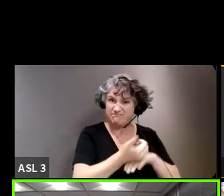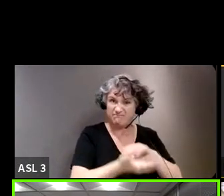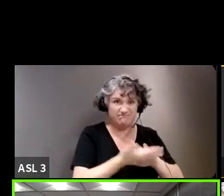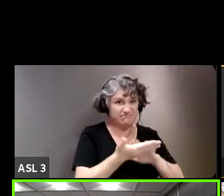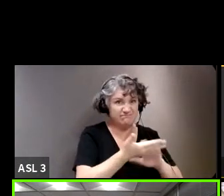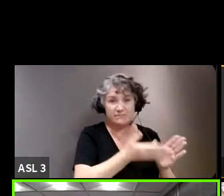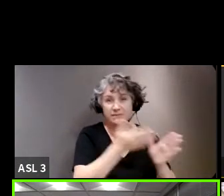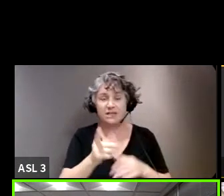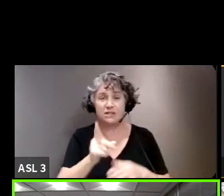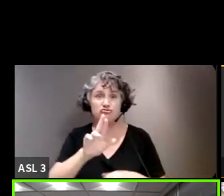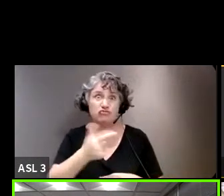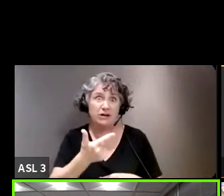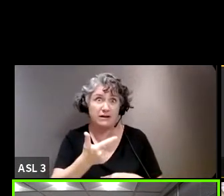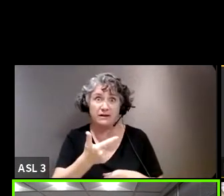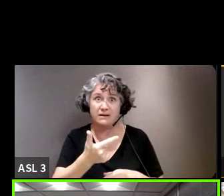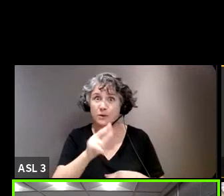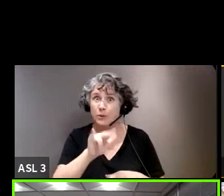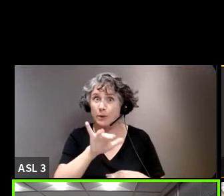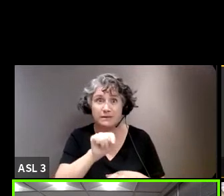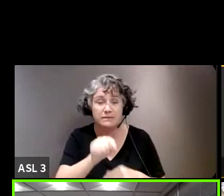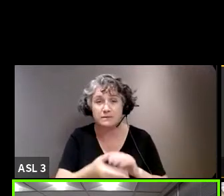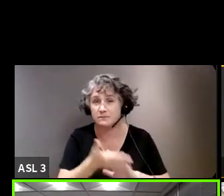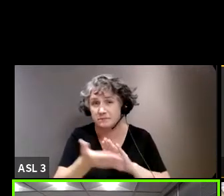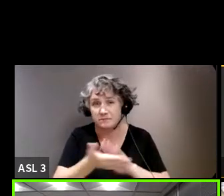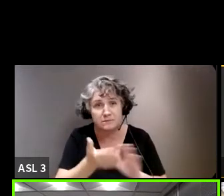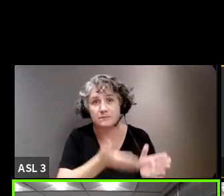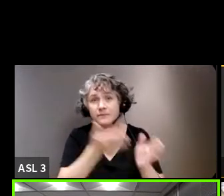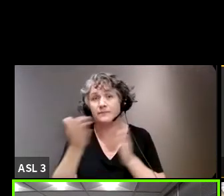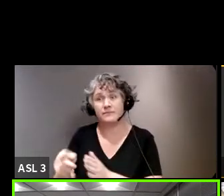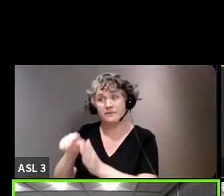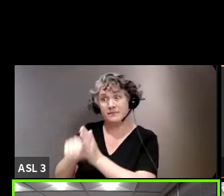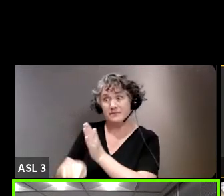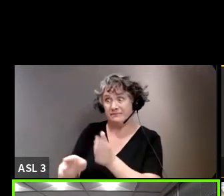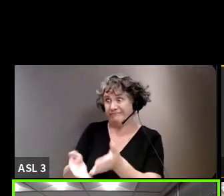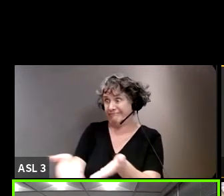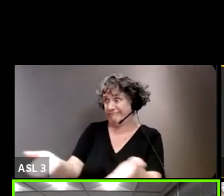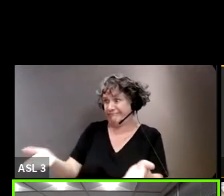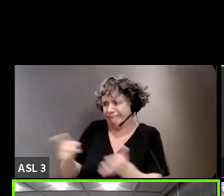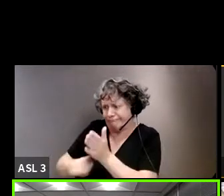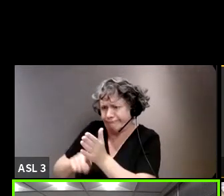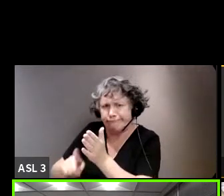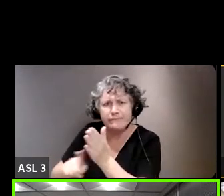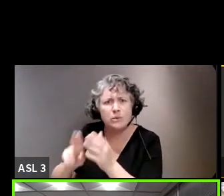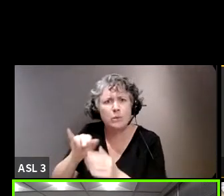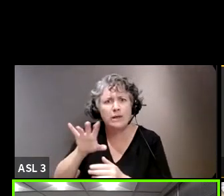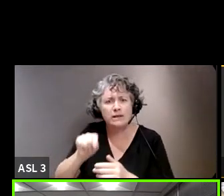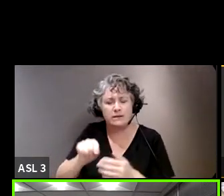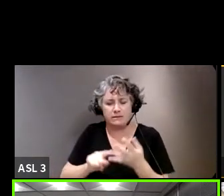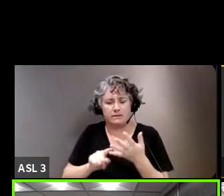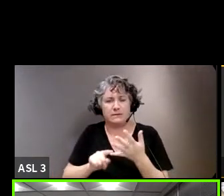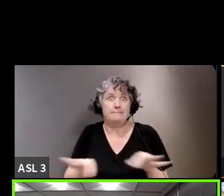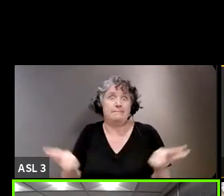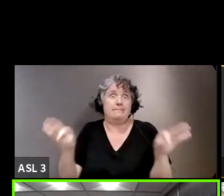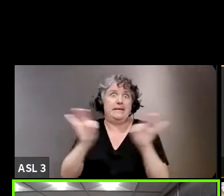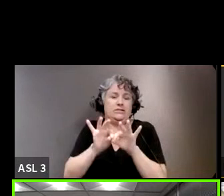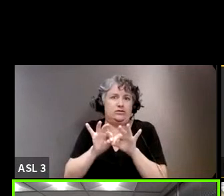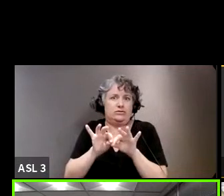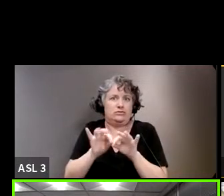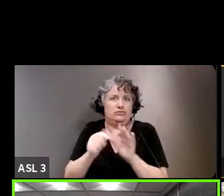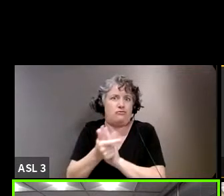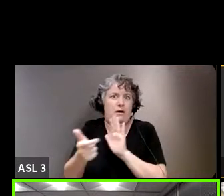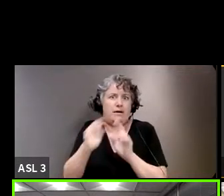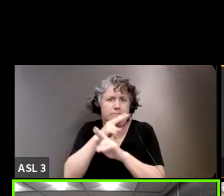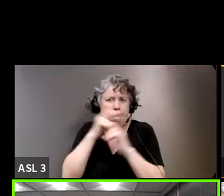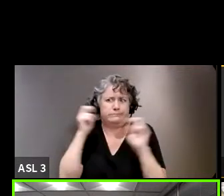unit that's why we've maintained our our homicide unit formerly major crimes unit that's why we have an intelligence section so we want to